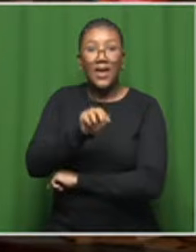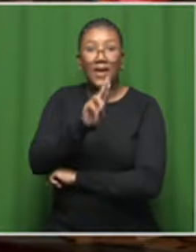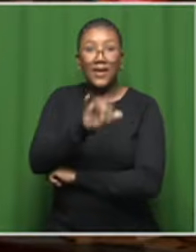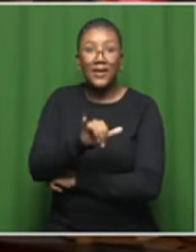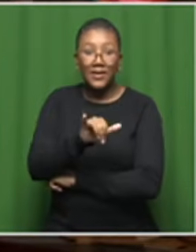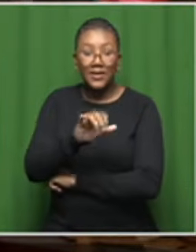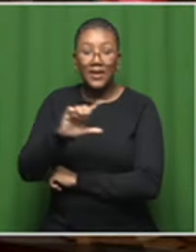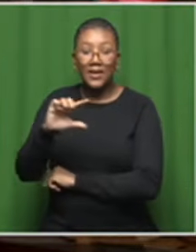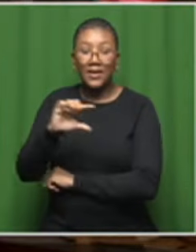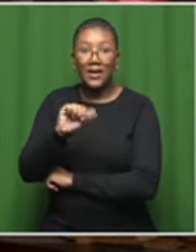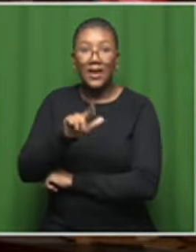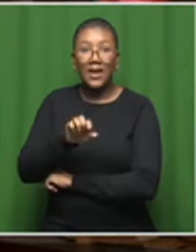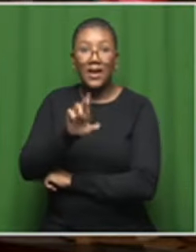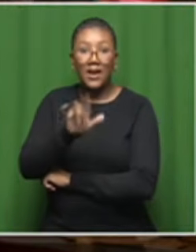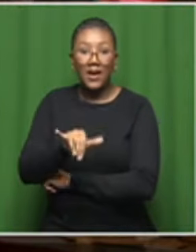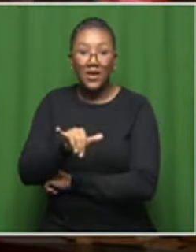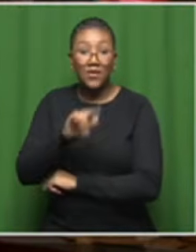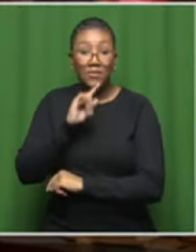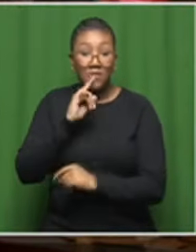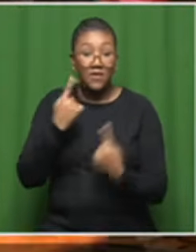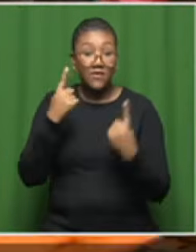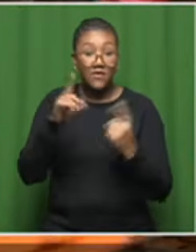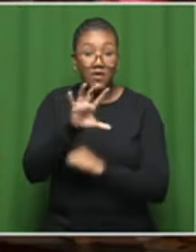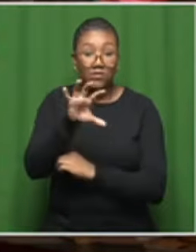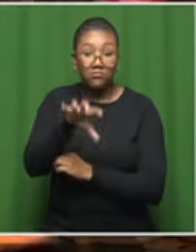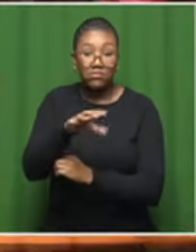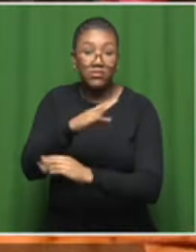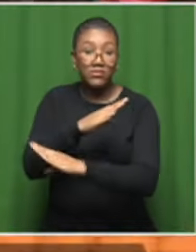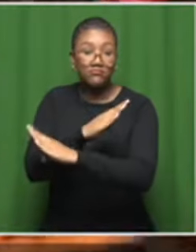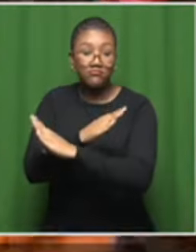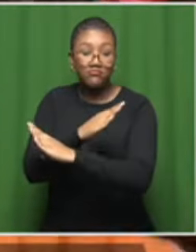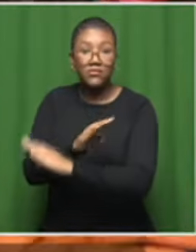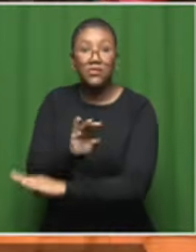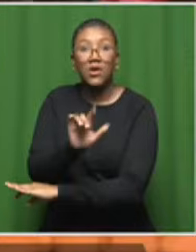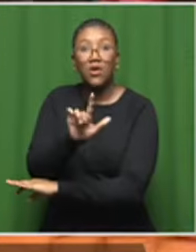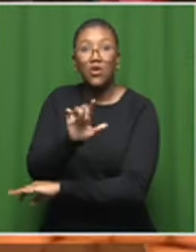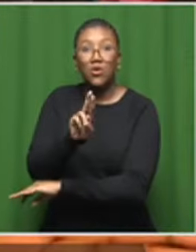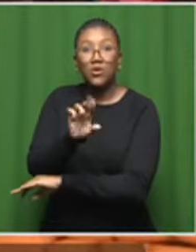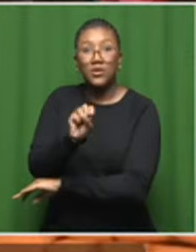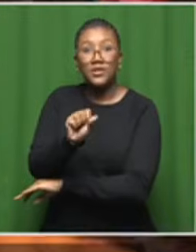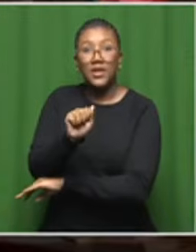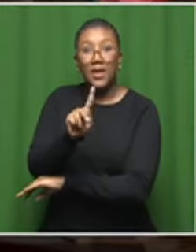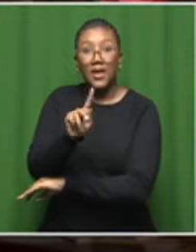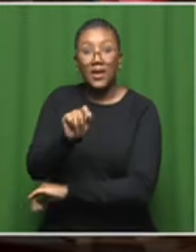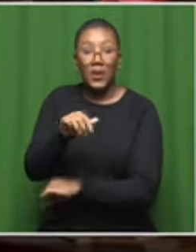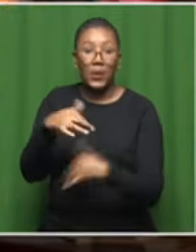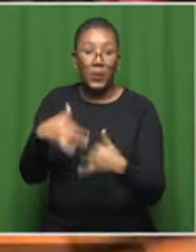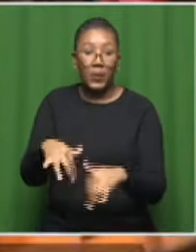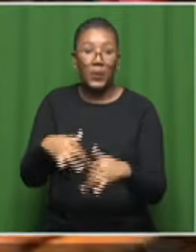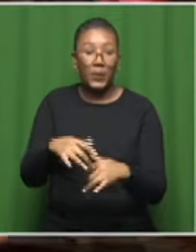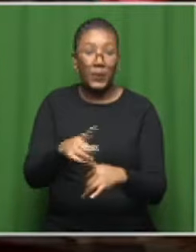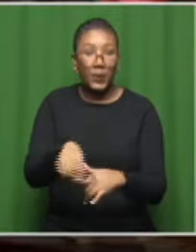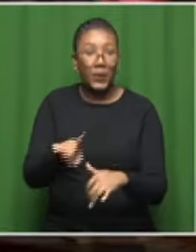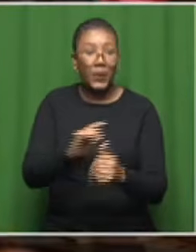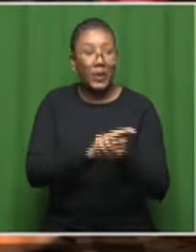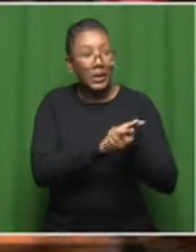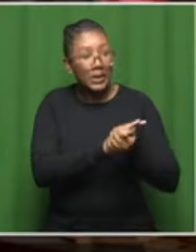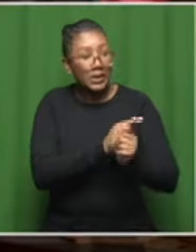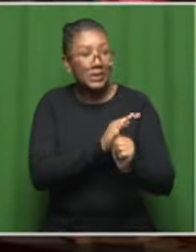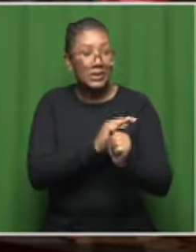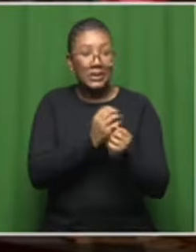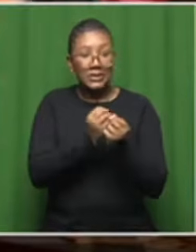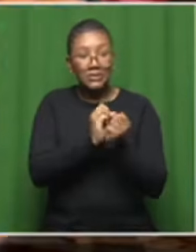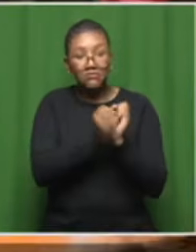come to Lusaka, you come to Zambia, you're able to see so many of these amazing, talented artists just showing their work, telling